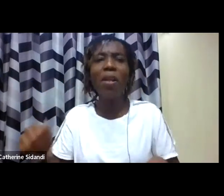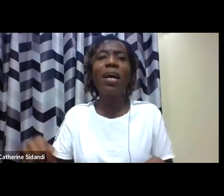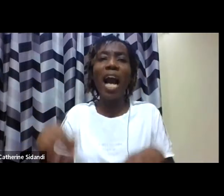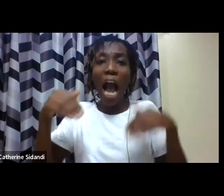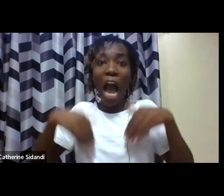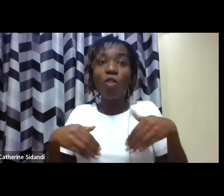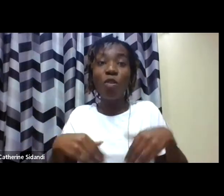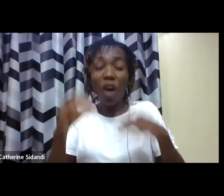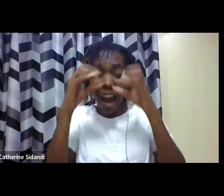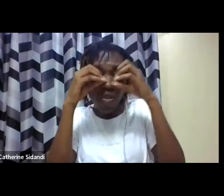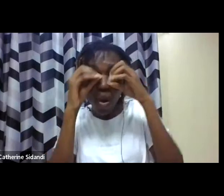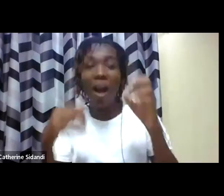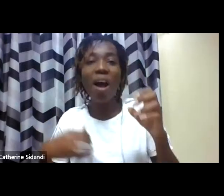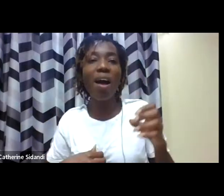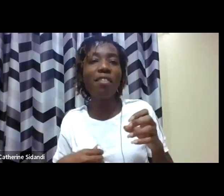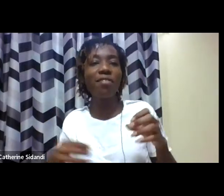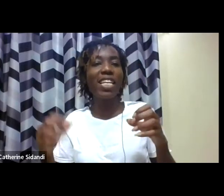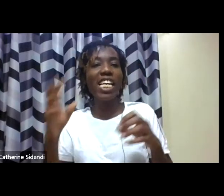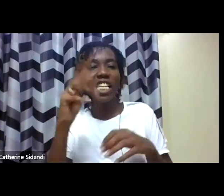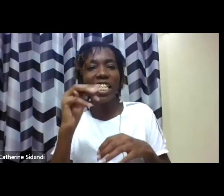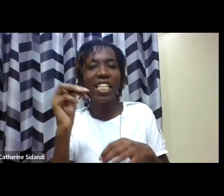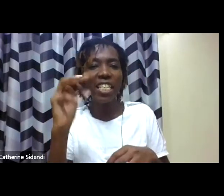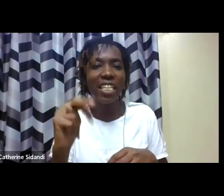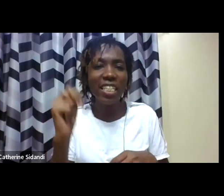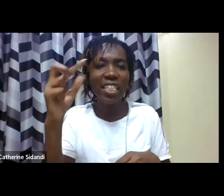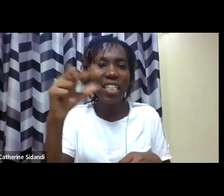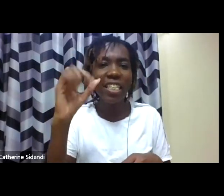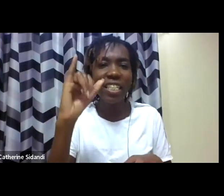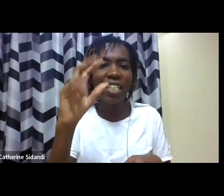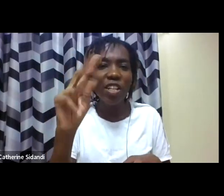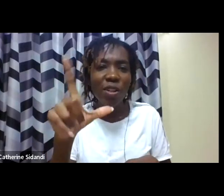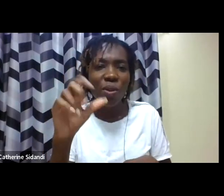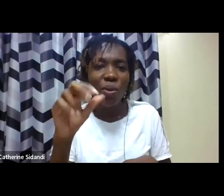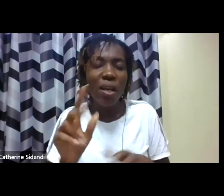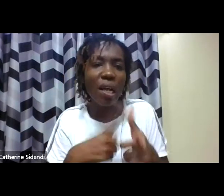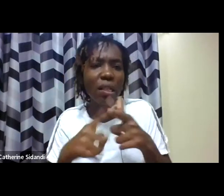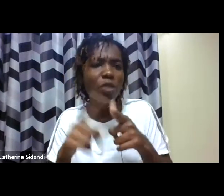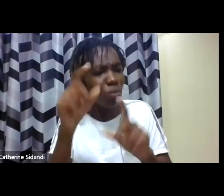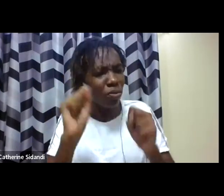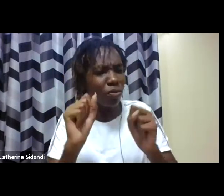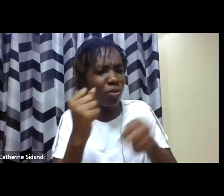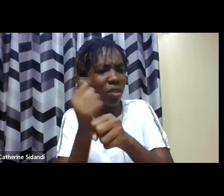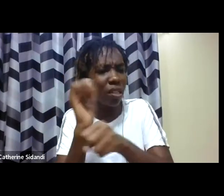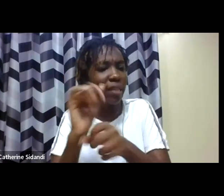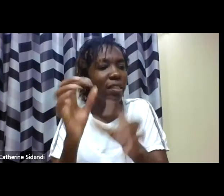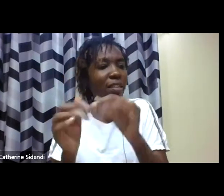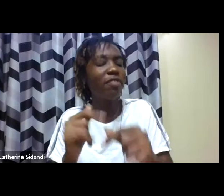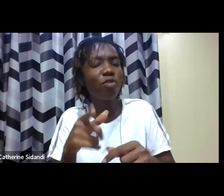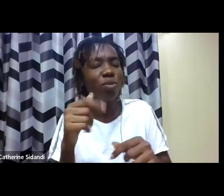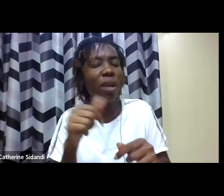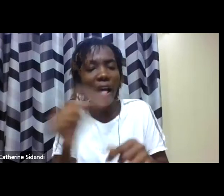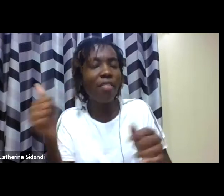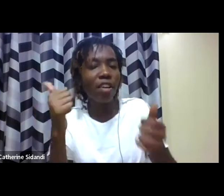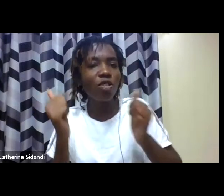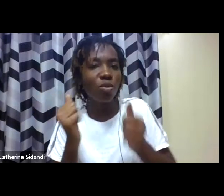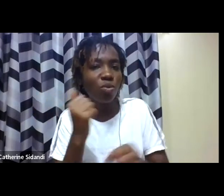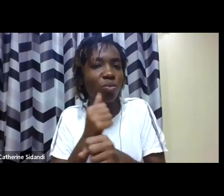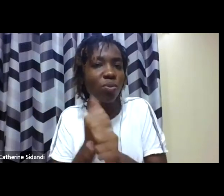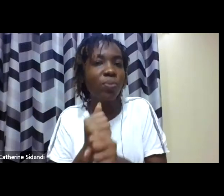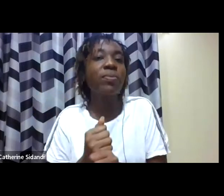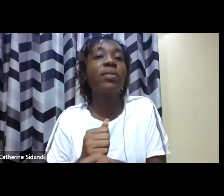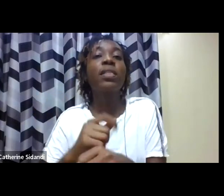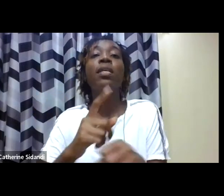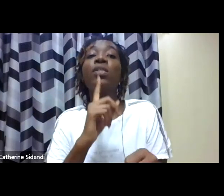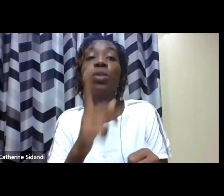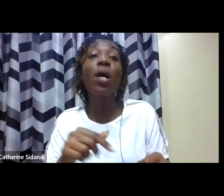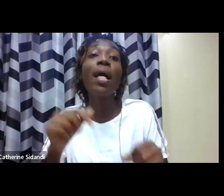anaitwa Charity Ngilu. Then she said, then you can do it. If others are doing, or cheering you up, just like the way we cheer